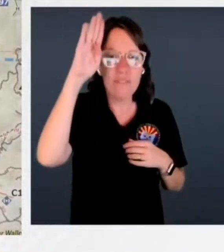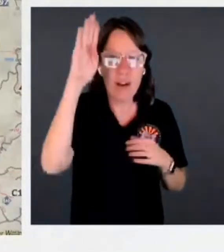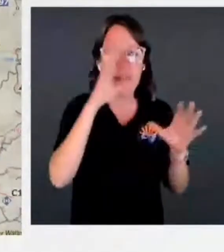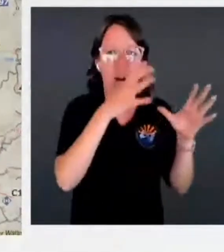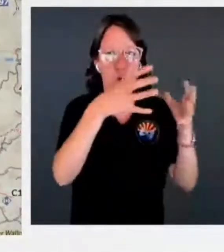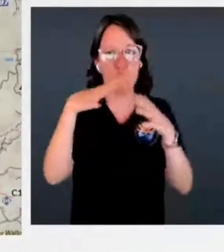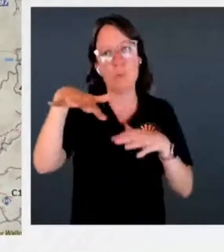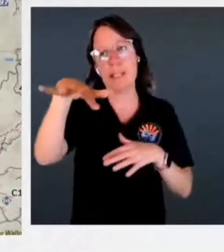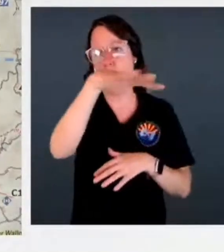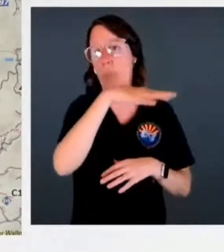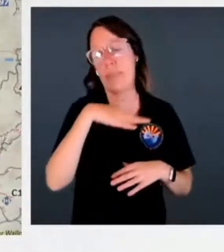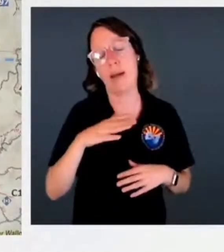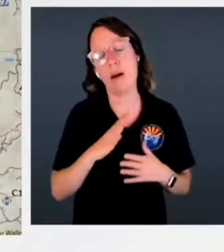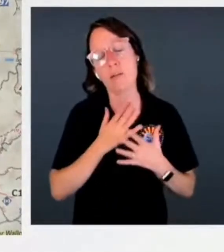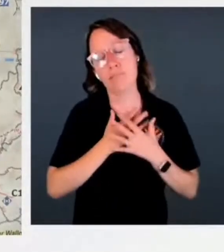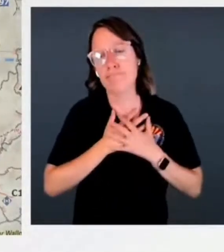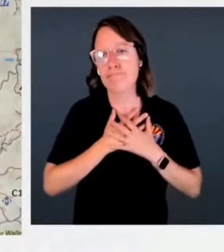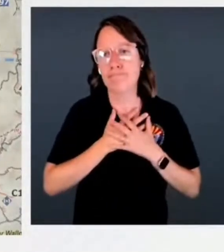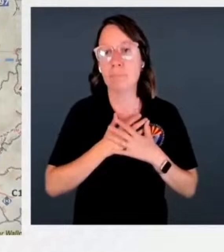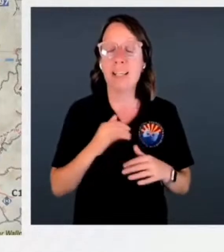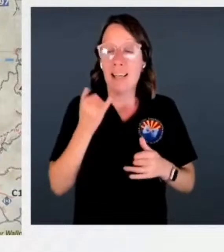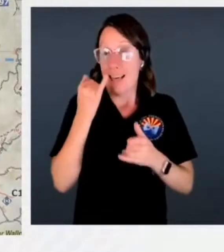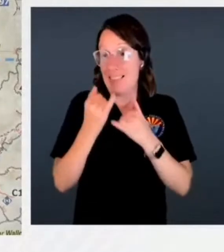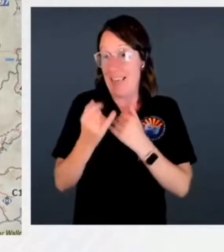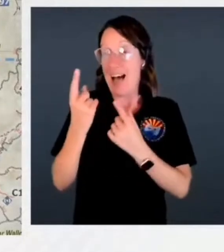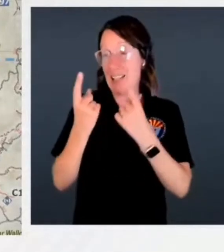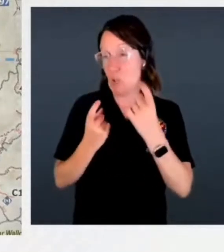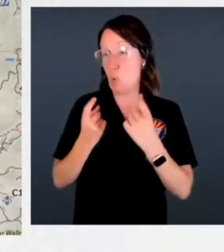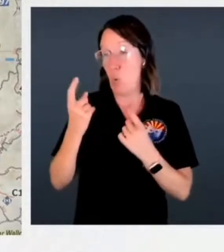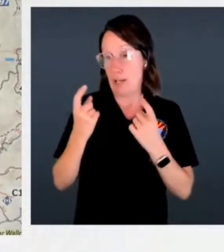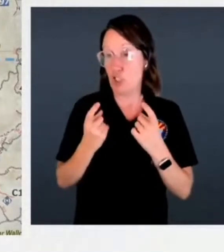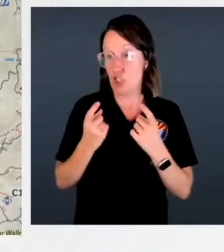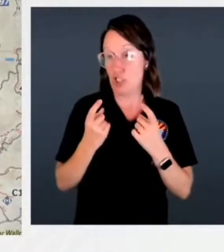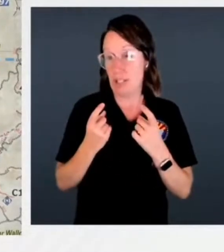last question we're going to take collectively here. But like I